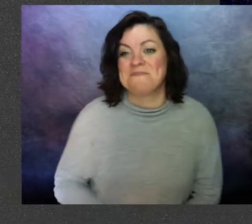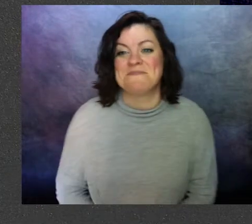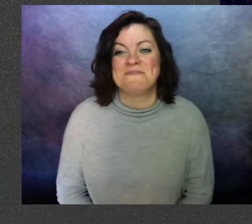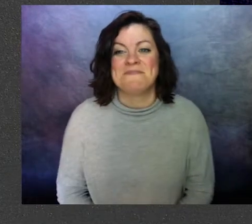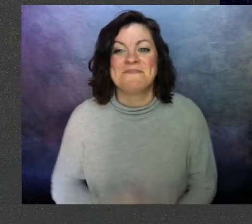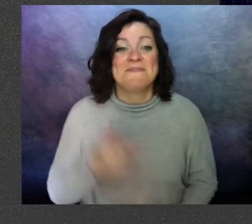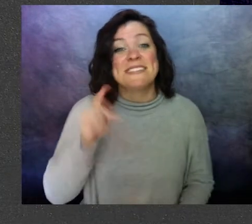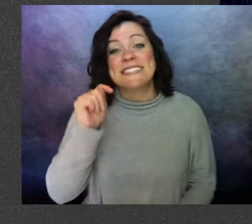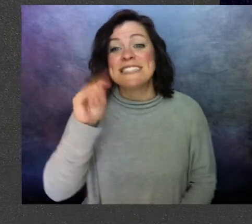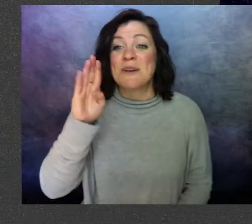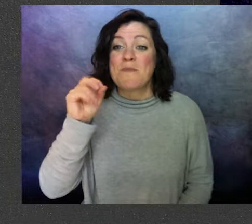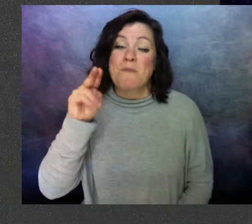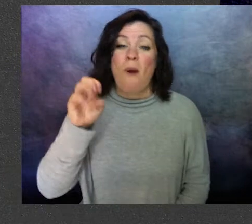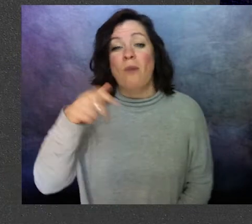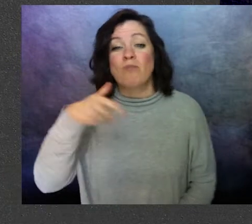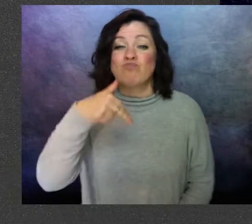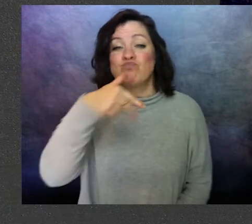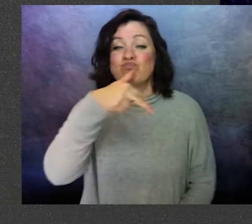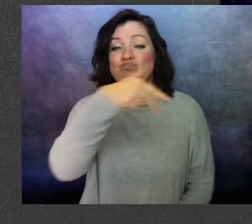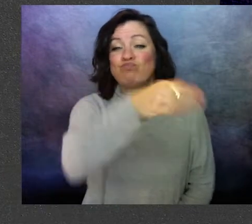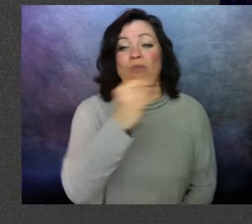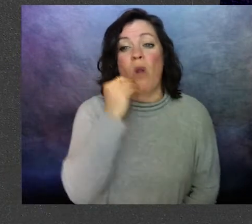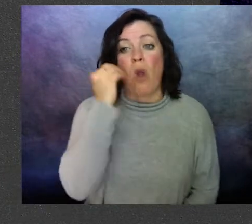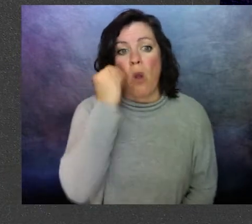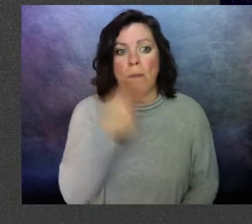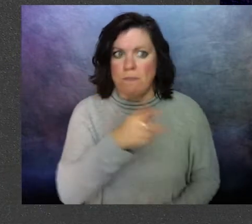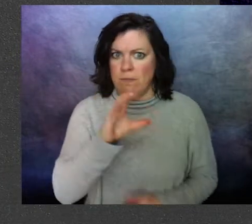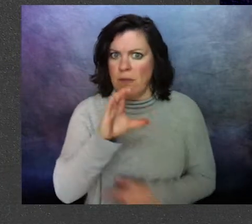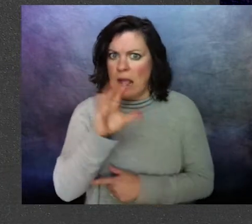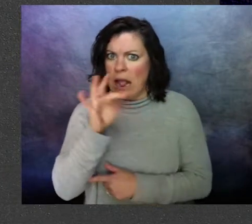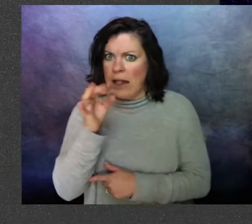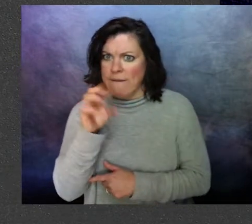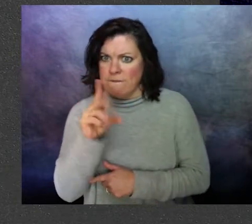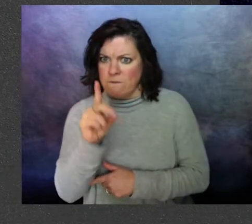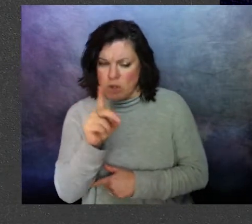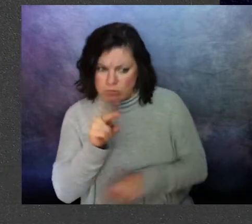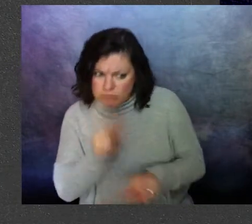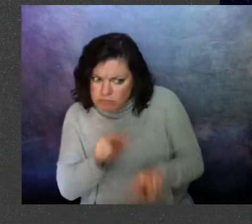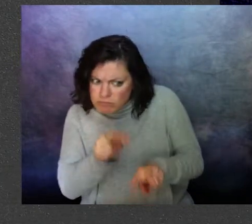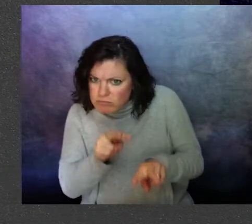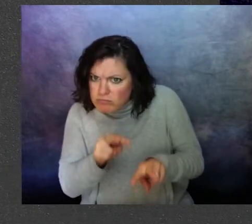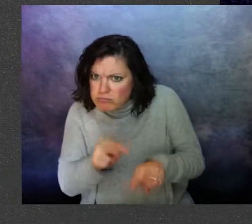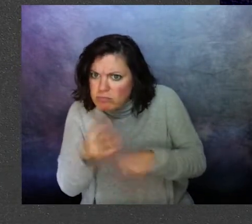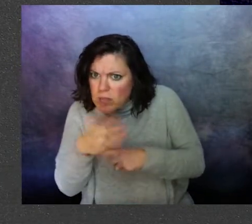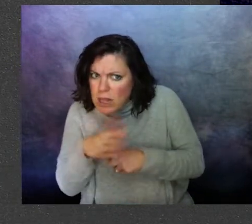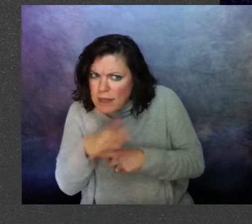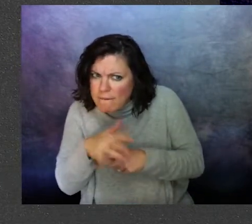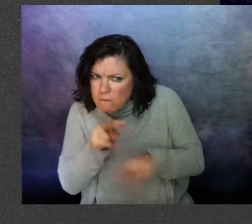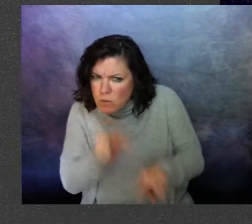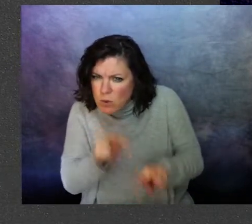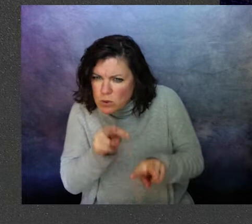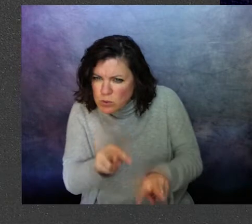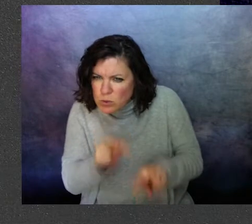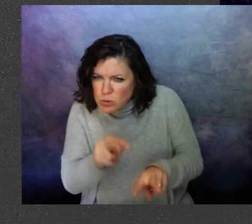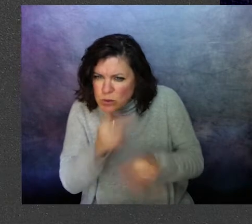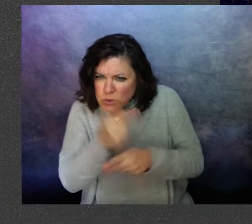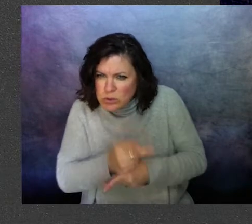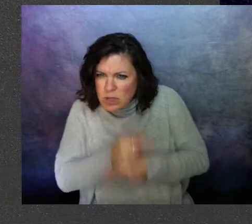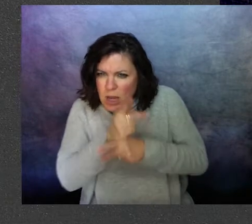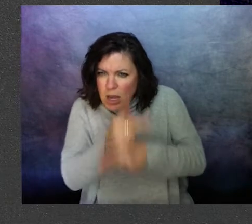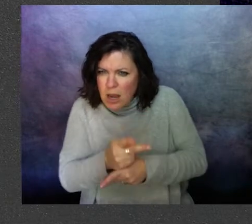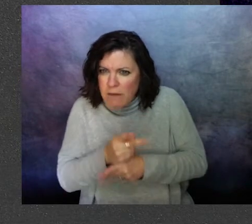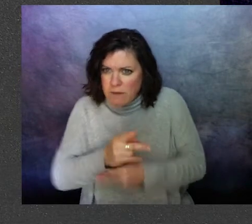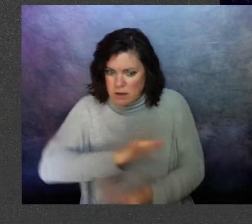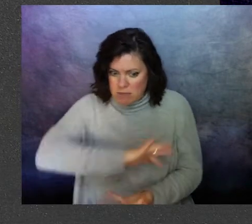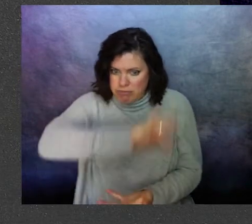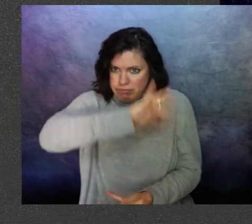T-Bone trotted off. Clifford watched the pile of leaves. He watched and watched some more. This is a